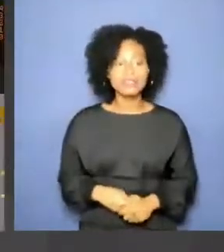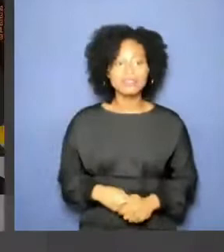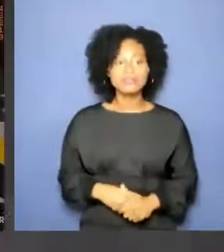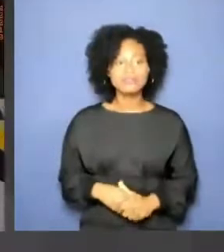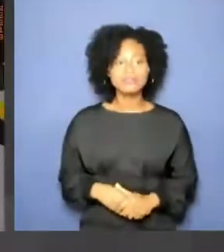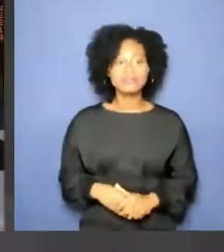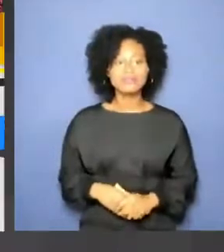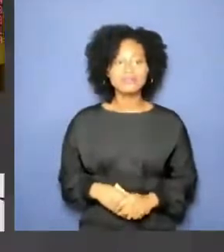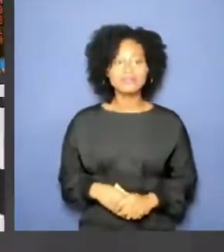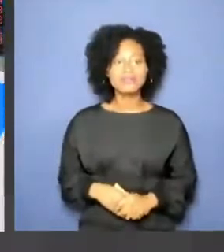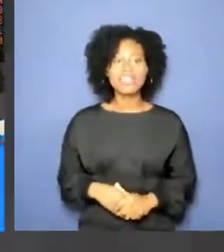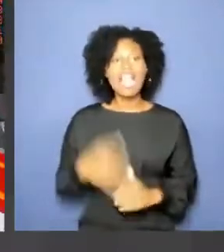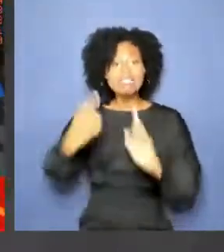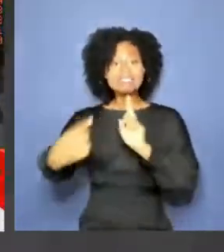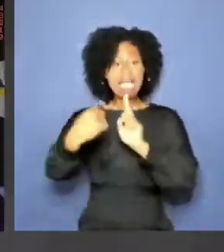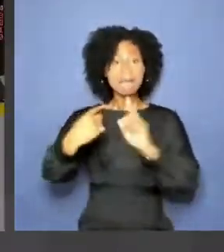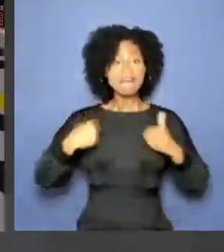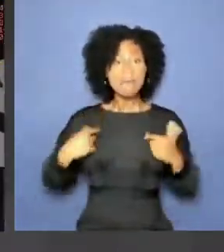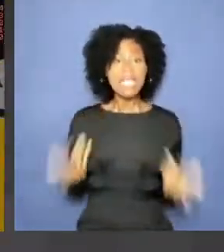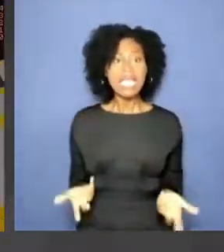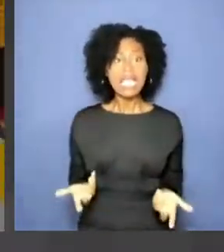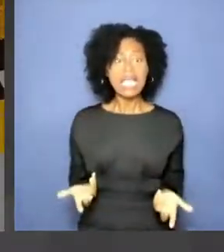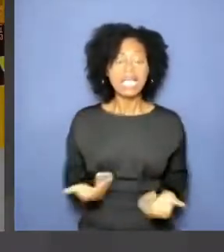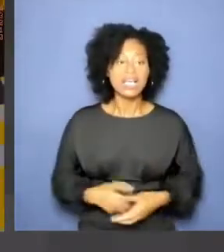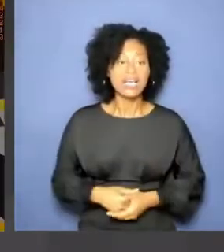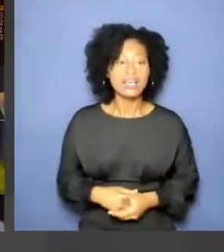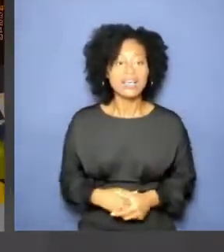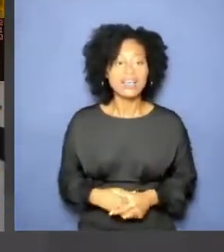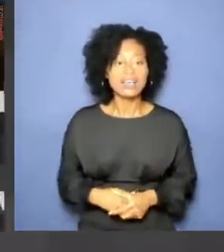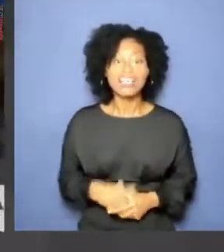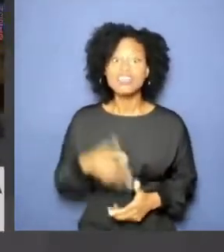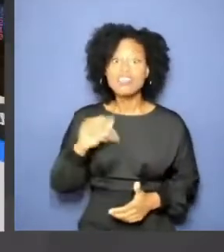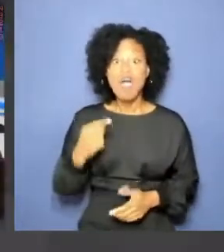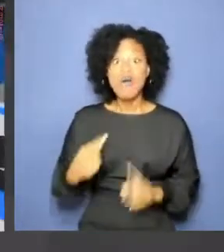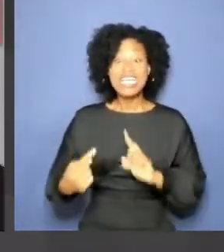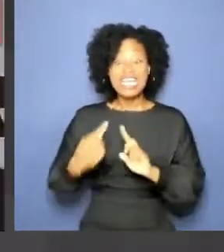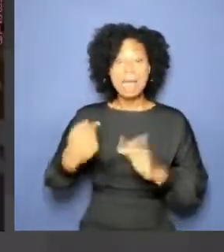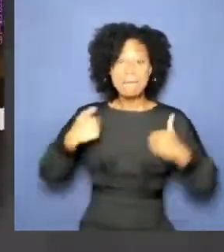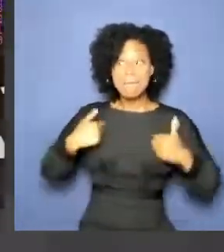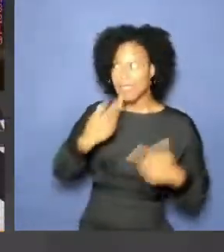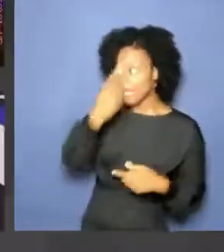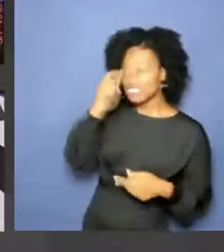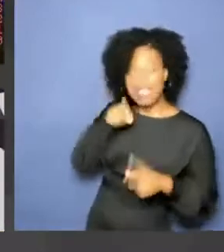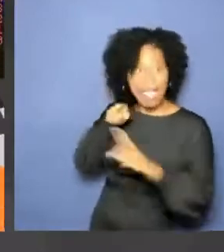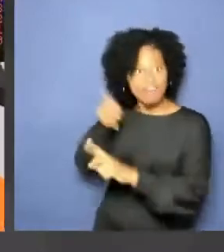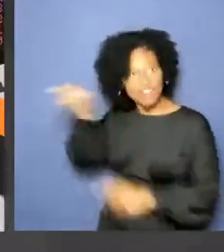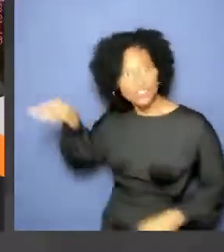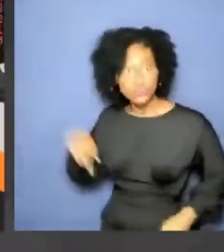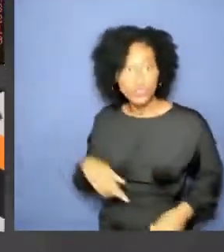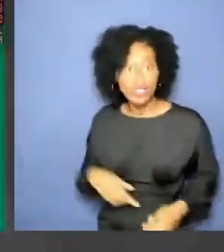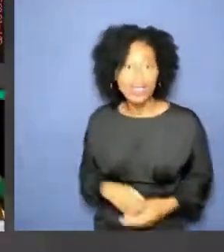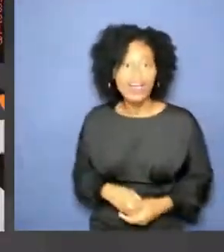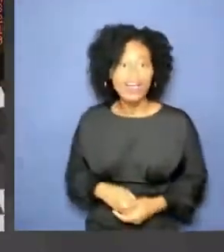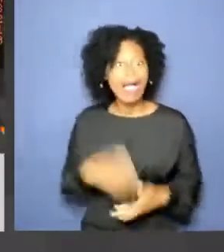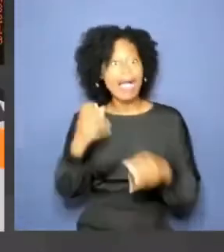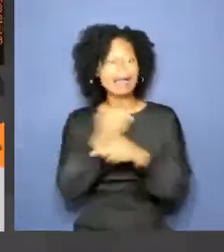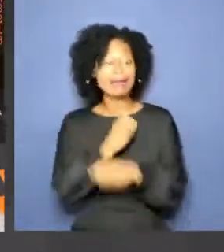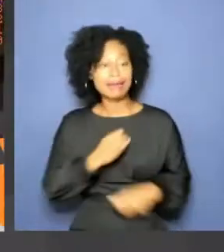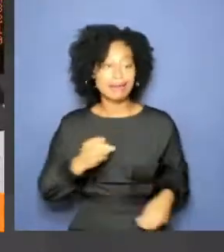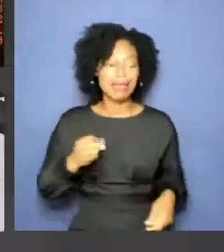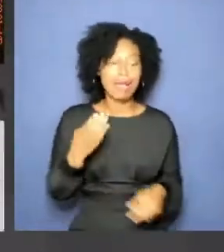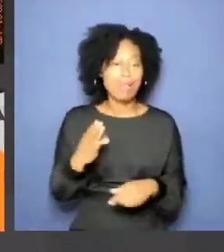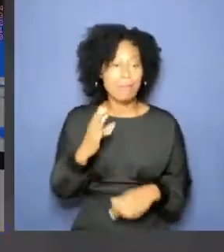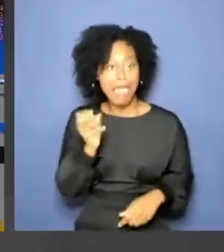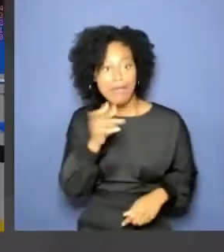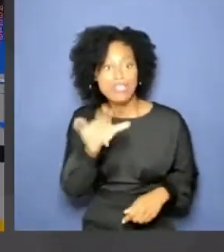He's aiming for me. Are you waiting? got one. No, he hit me because he was aiming for you. Oh wait, no, Oh, I got one. Got fruit berries. I wanted him. I wanted him